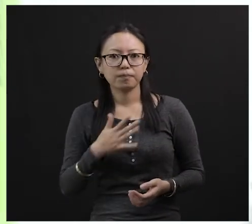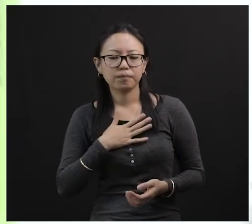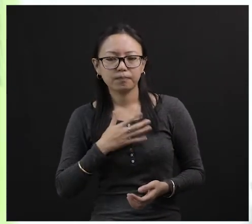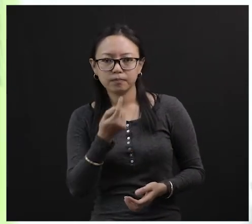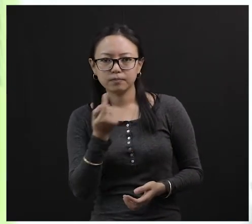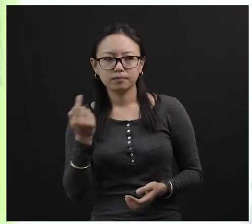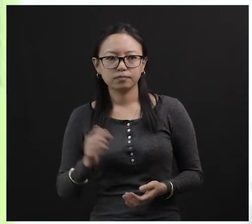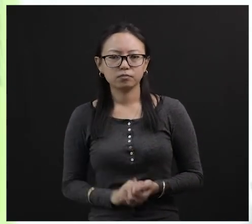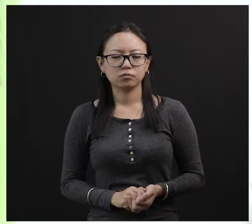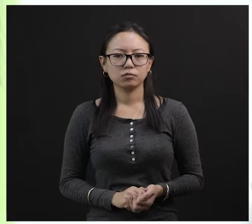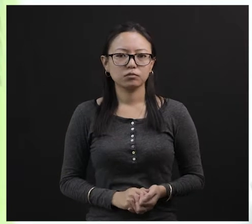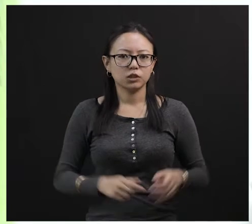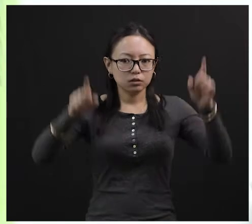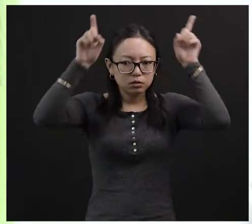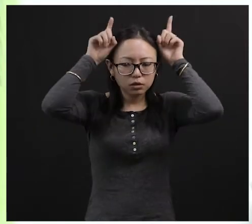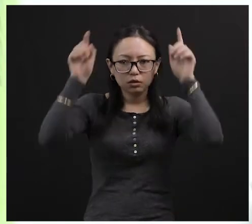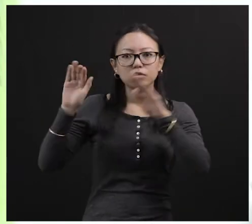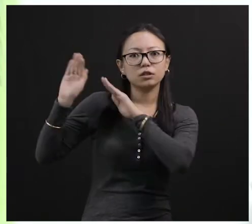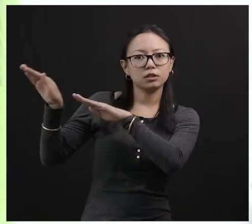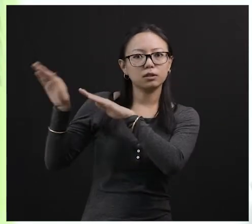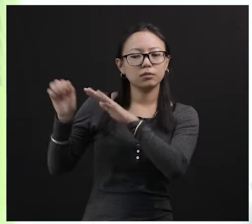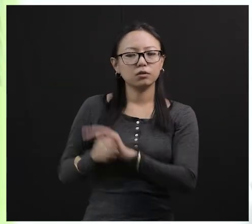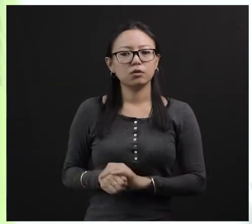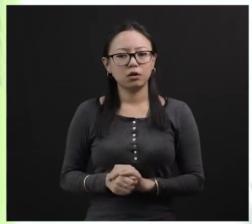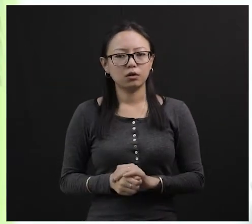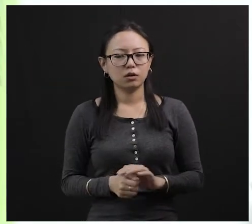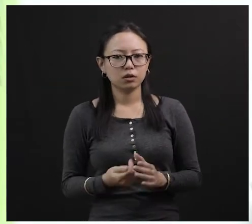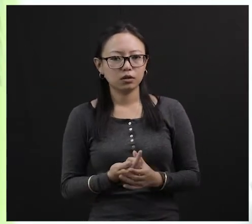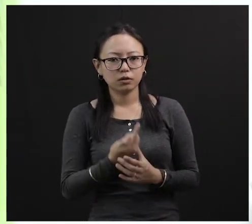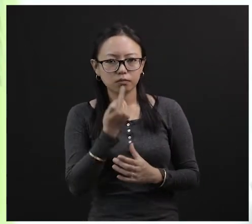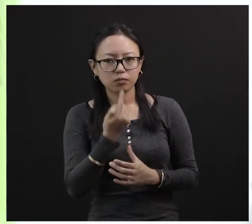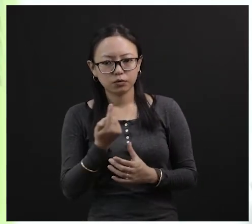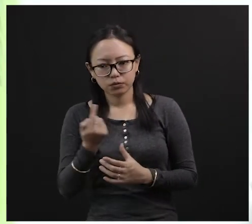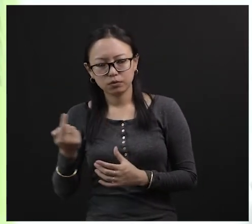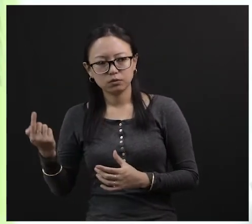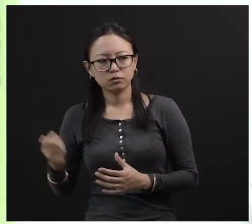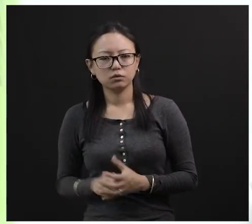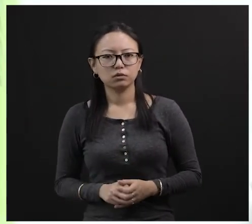or no? A pig. A pig is also dependent on grass.